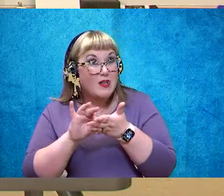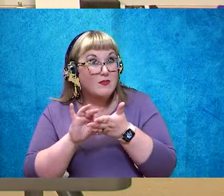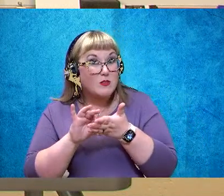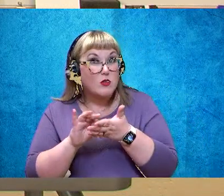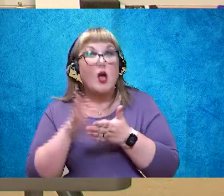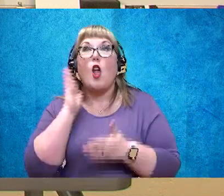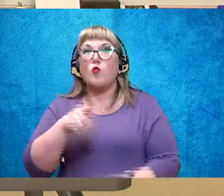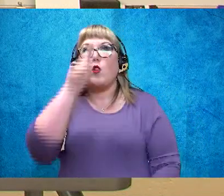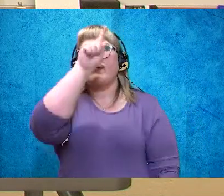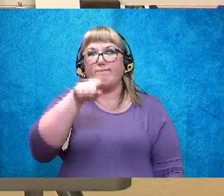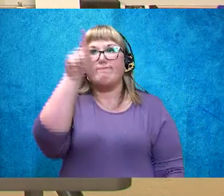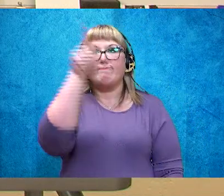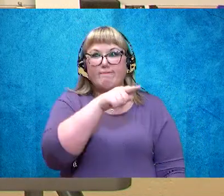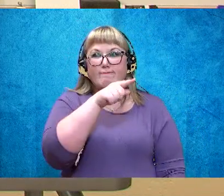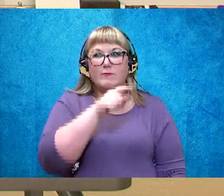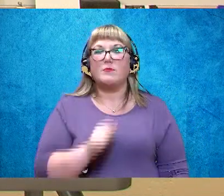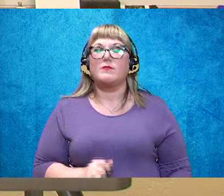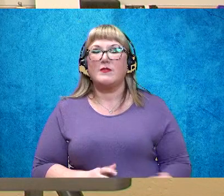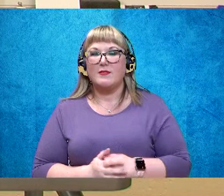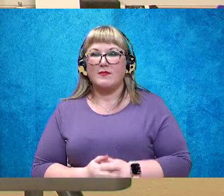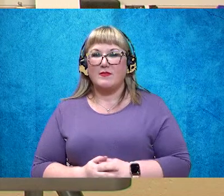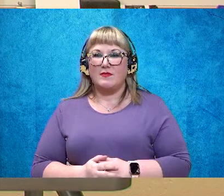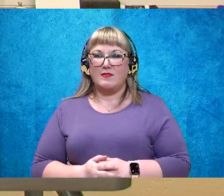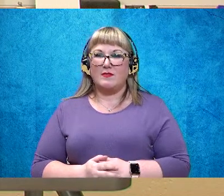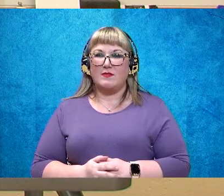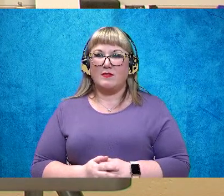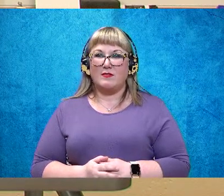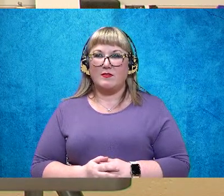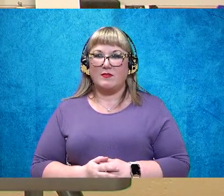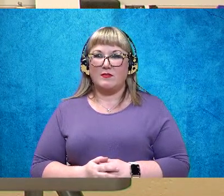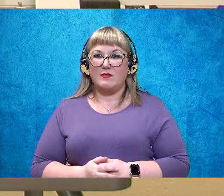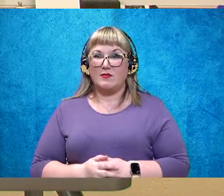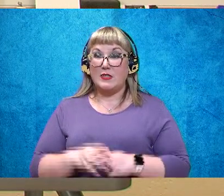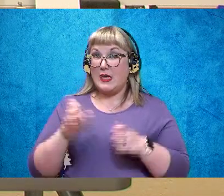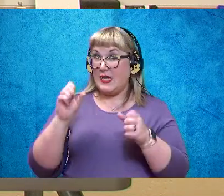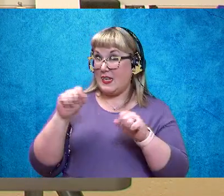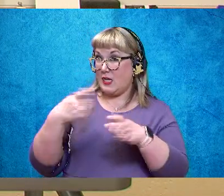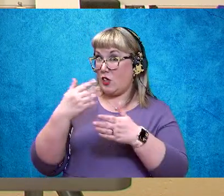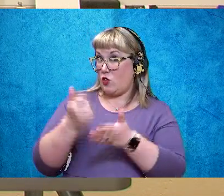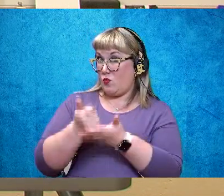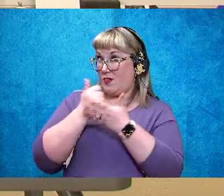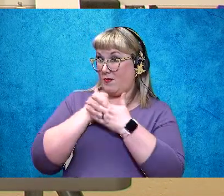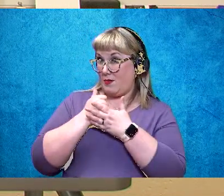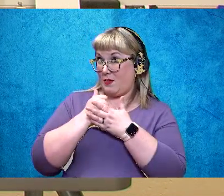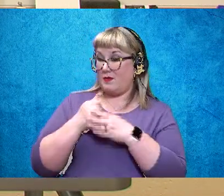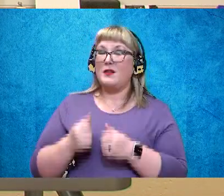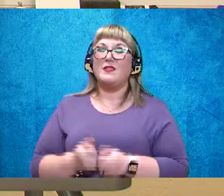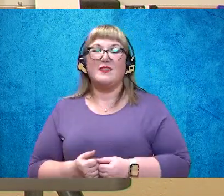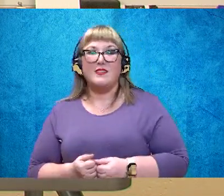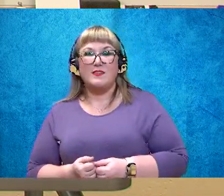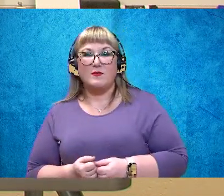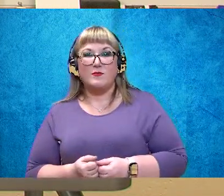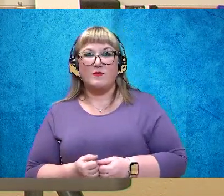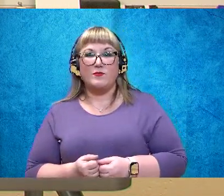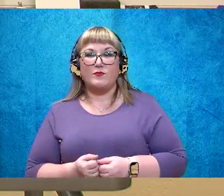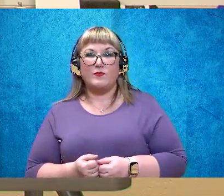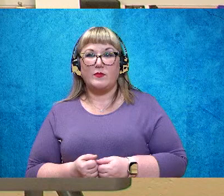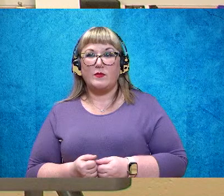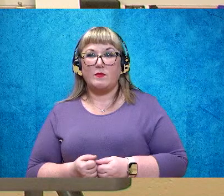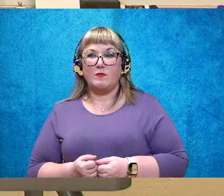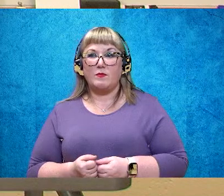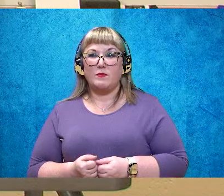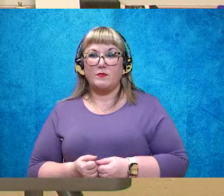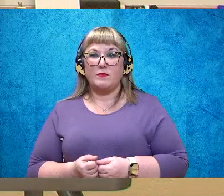am going to cross out an object on my paper. Can you help me count as I cross out my objects? Let's get